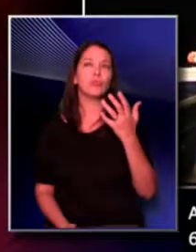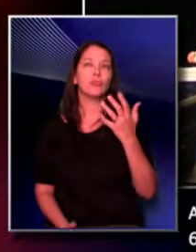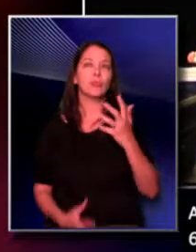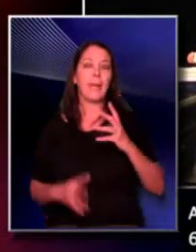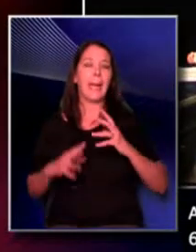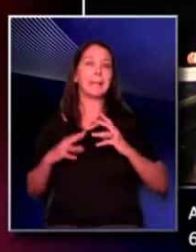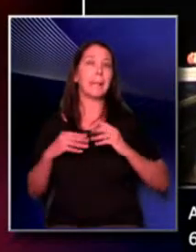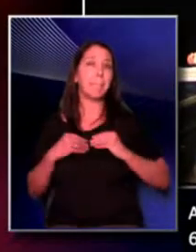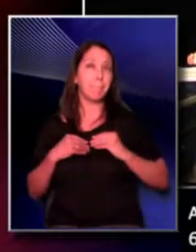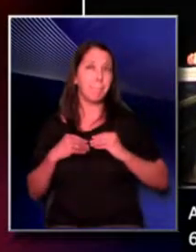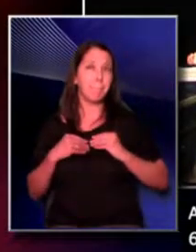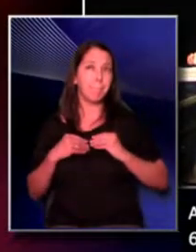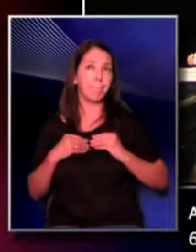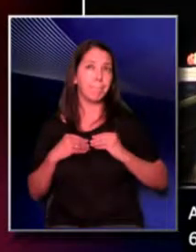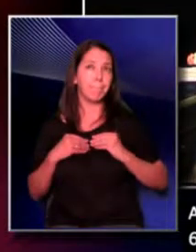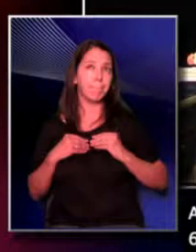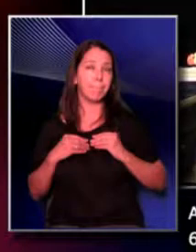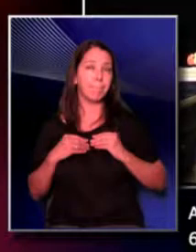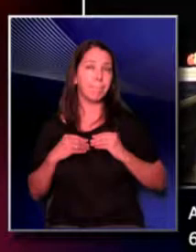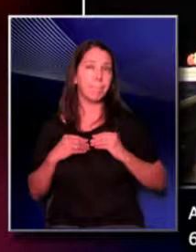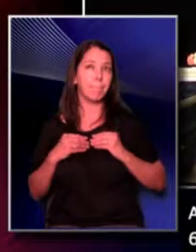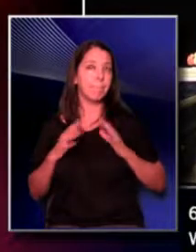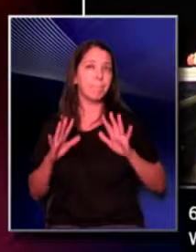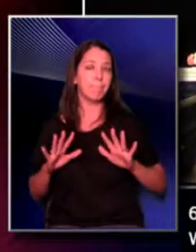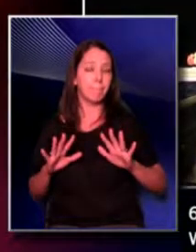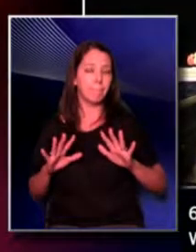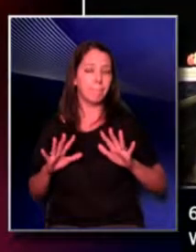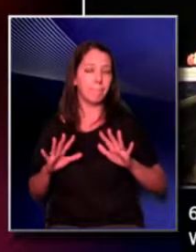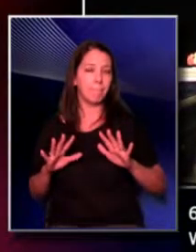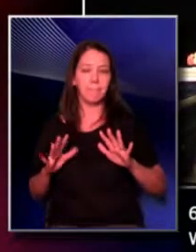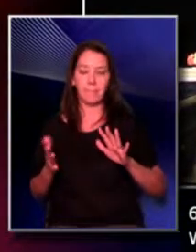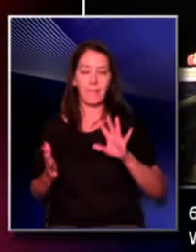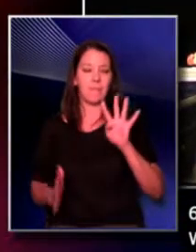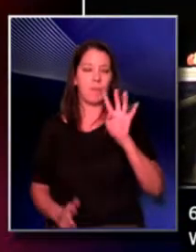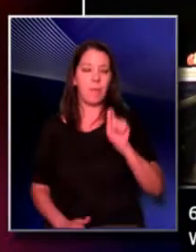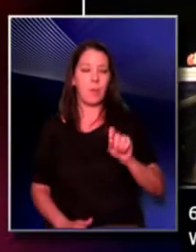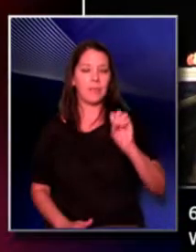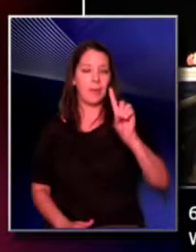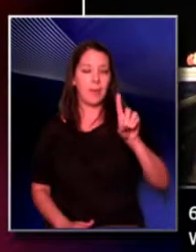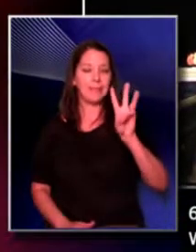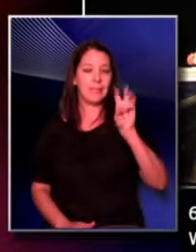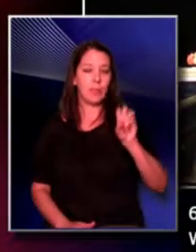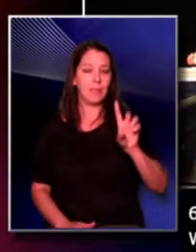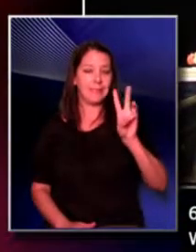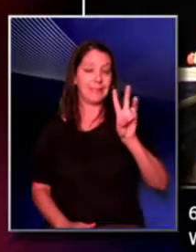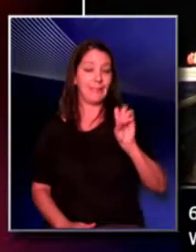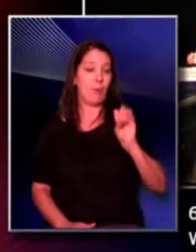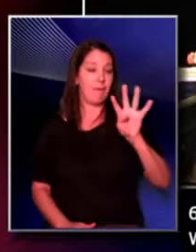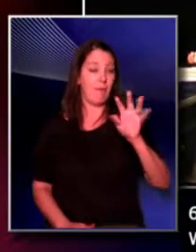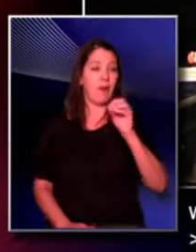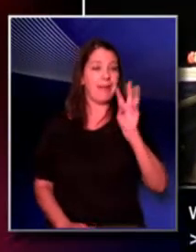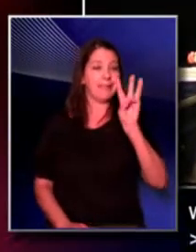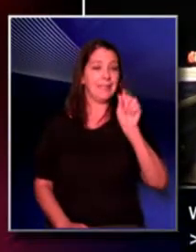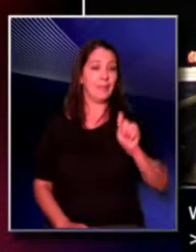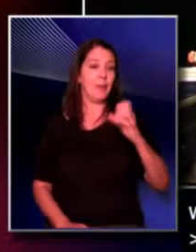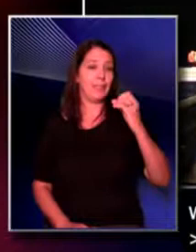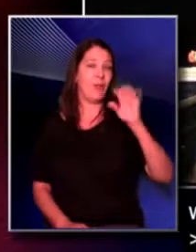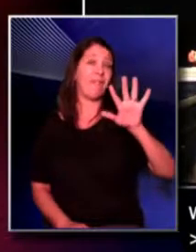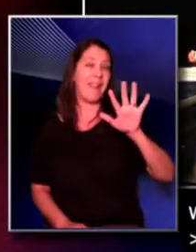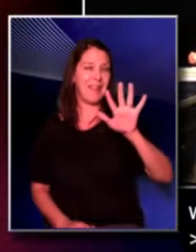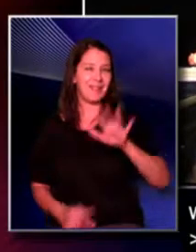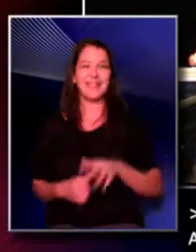accept, I'm sorry, I don't have anything in front of me here. 4.01, 6.04, and 6.05. We don't have our tablets